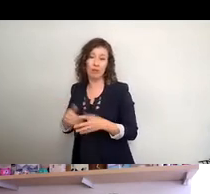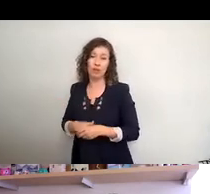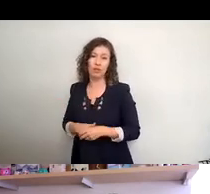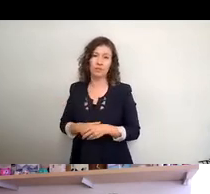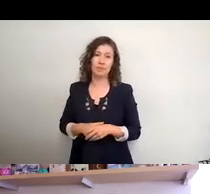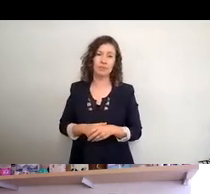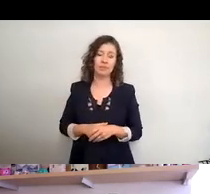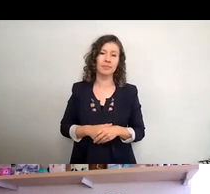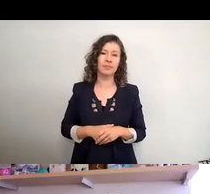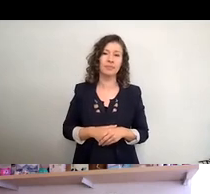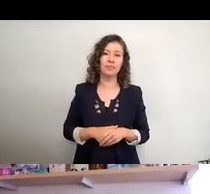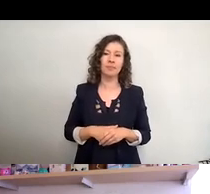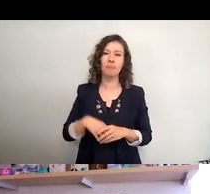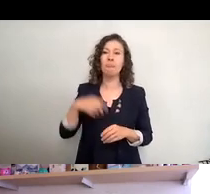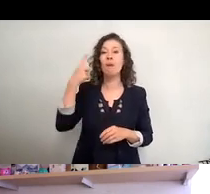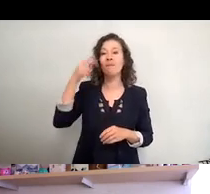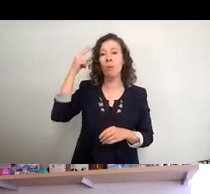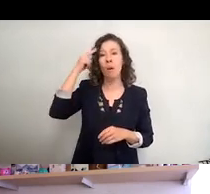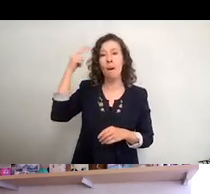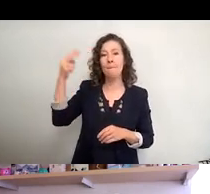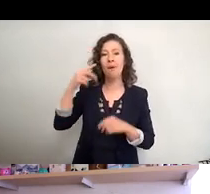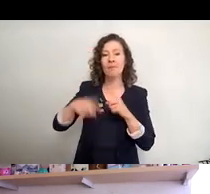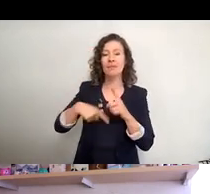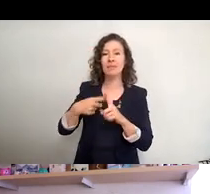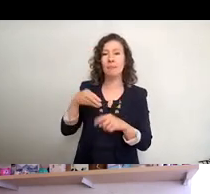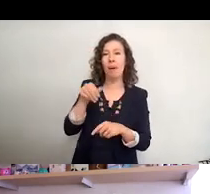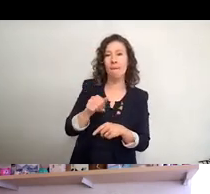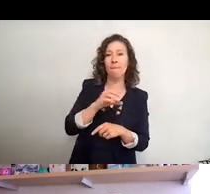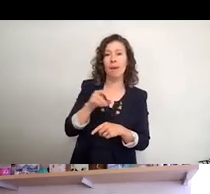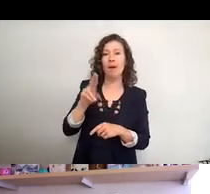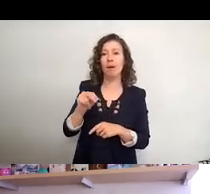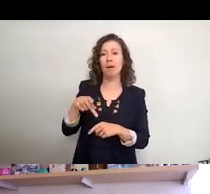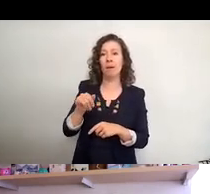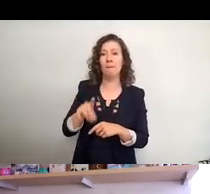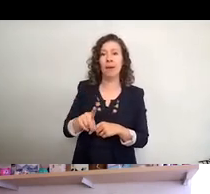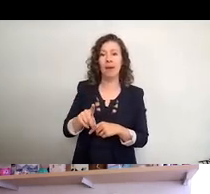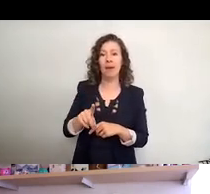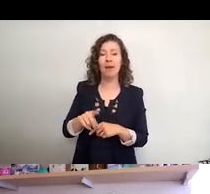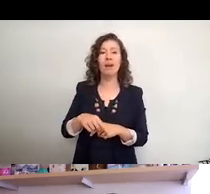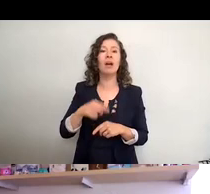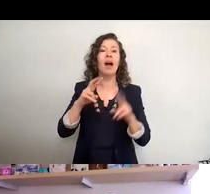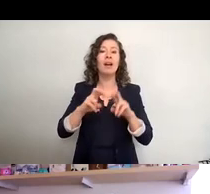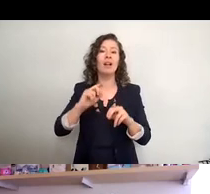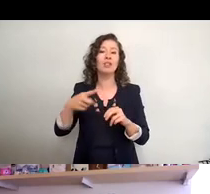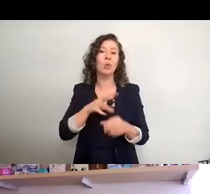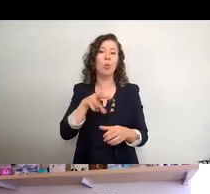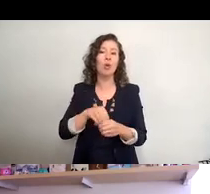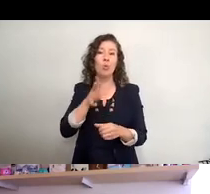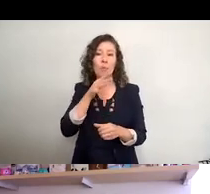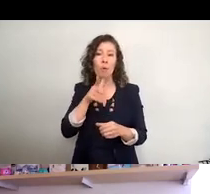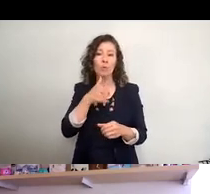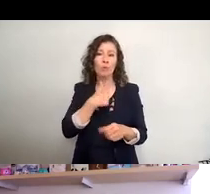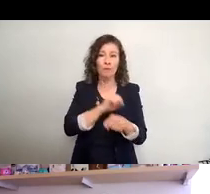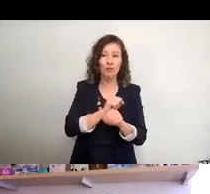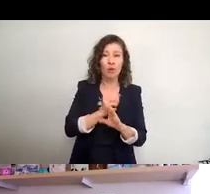So for hypotheses related to paid versus unpaid leave, analyses only included mothers who were employed before